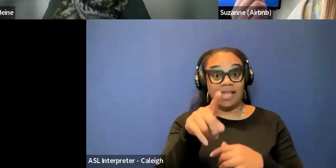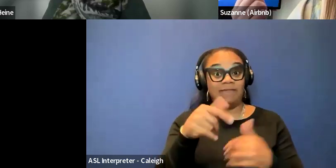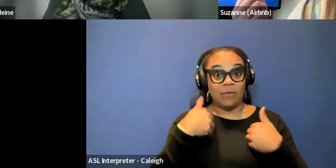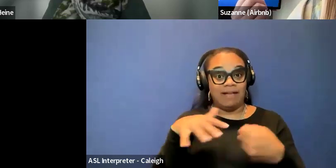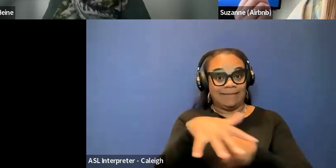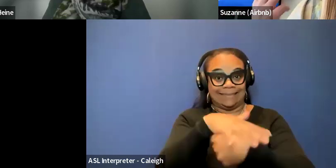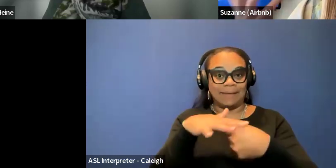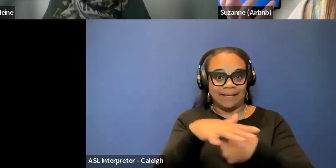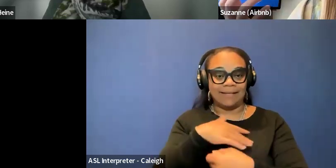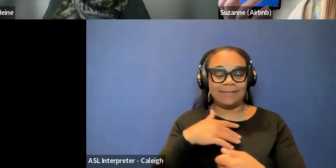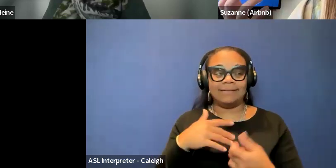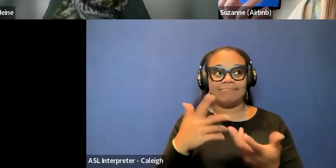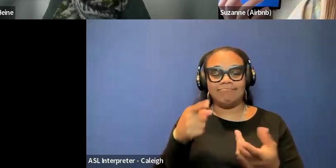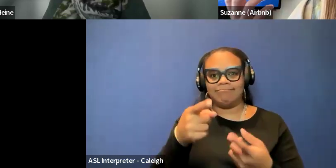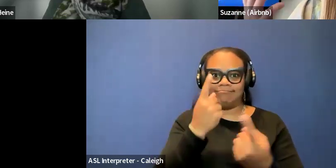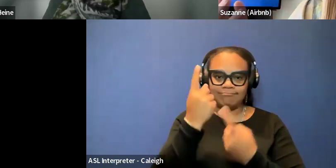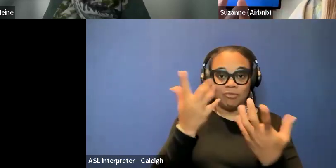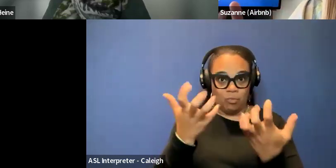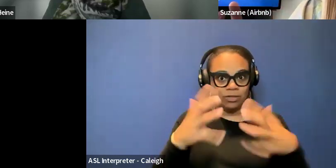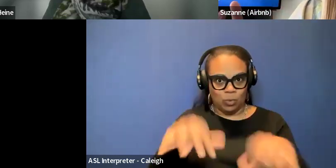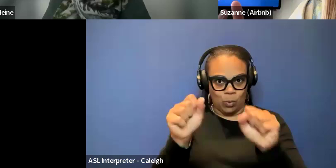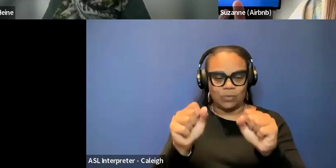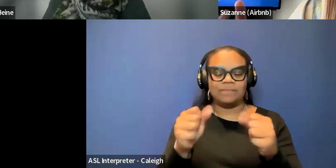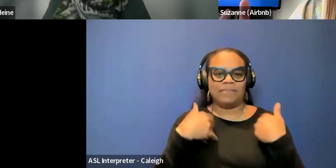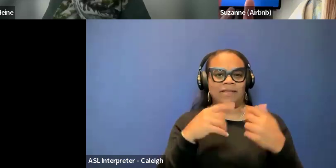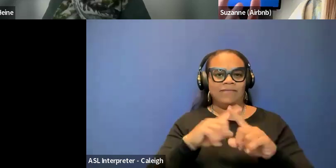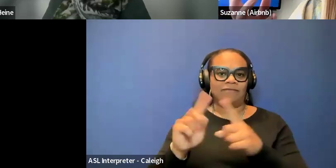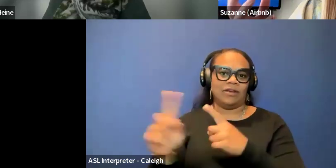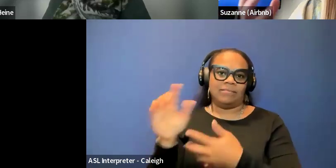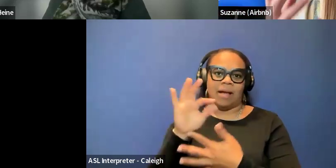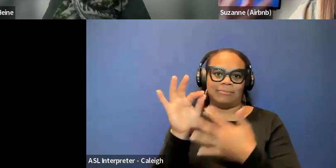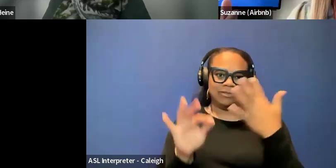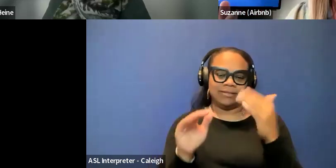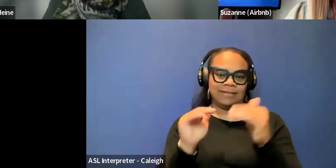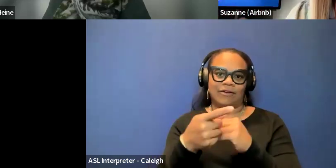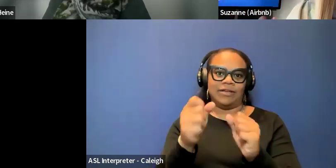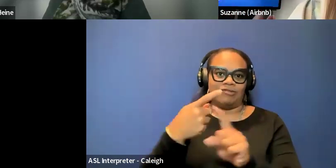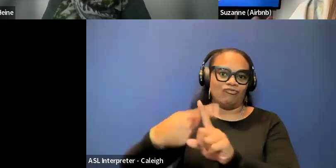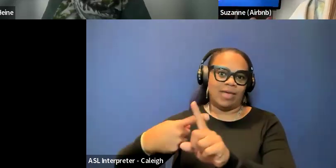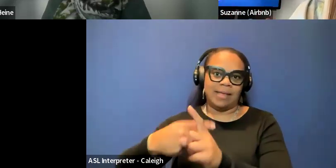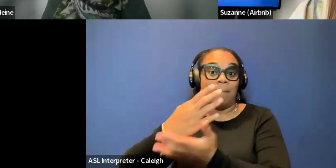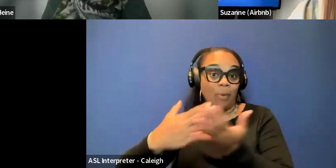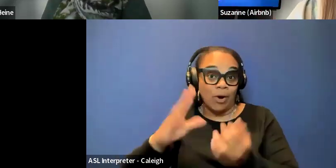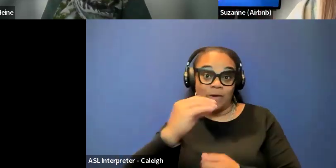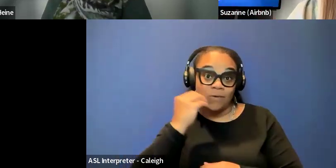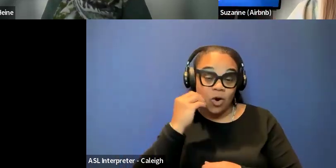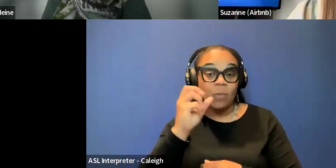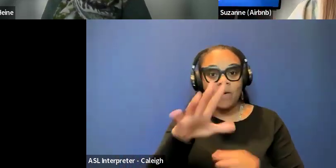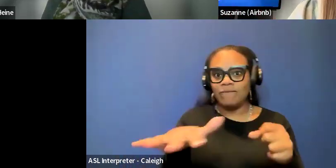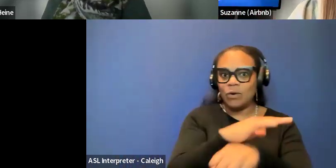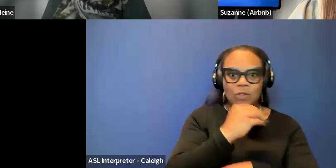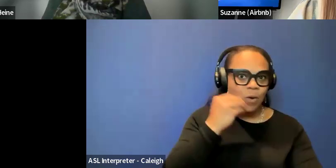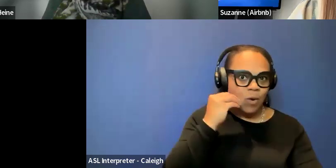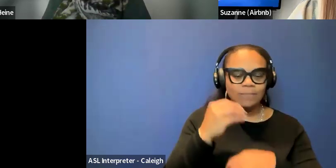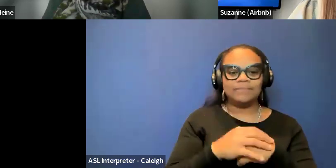space and you're thinking about hosting, there's actually different ways that you can rent out parts of your home or your whole home. So